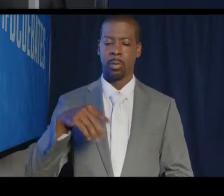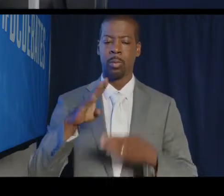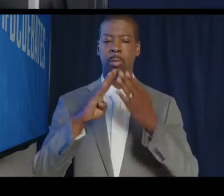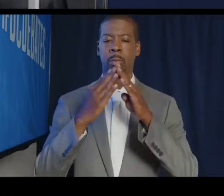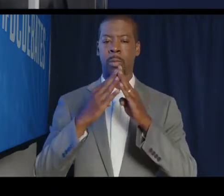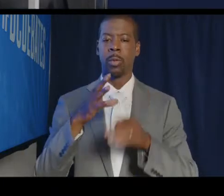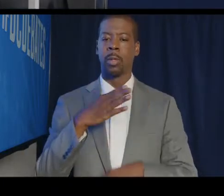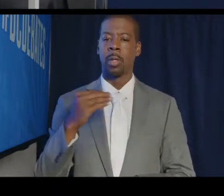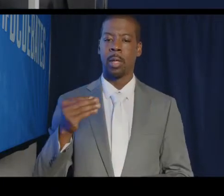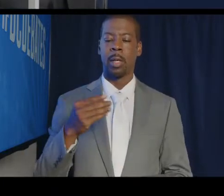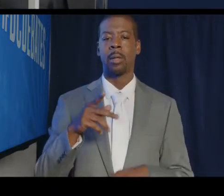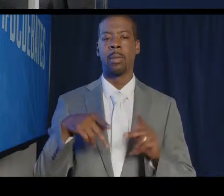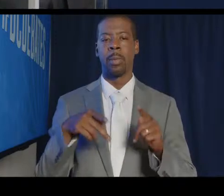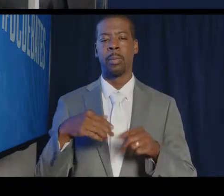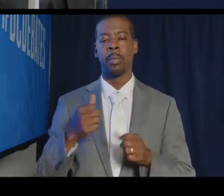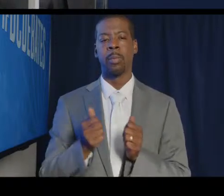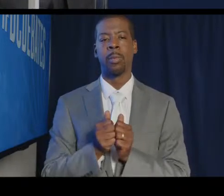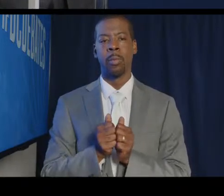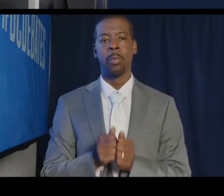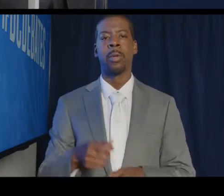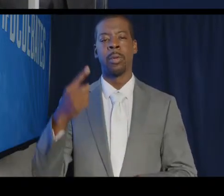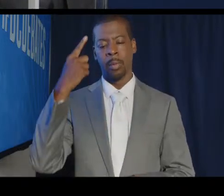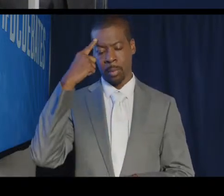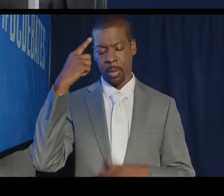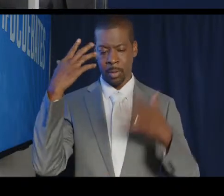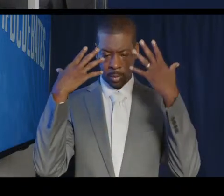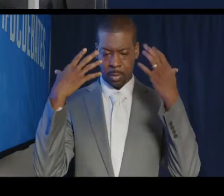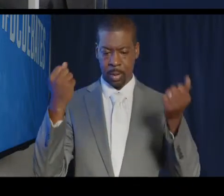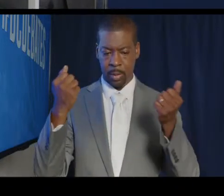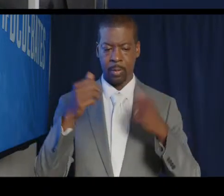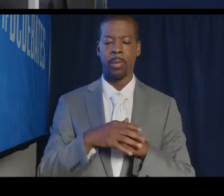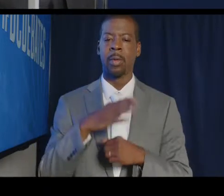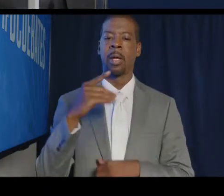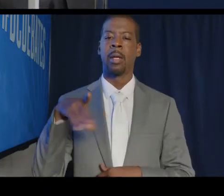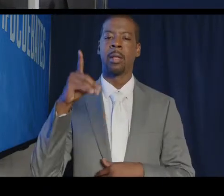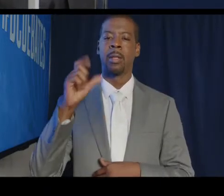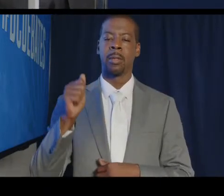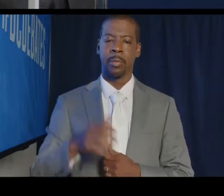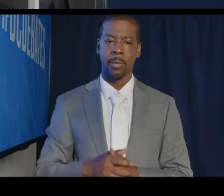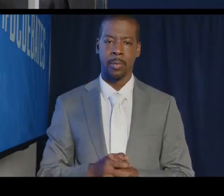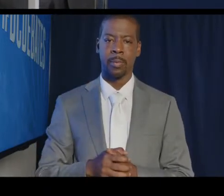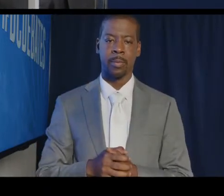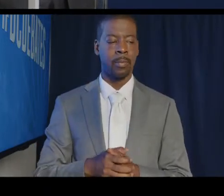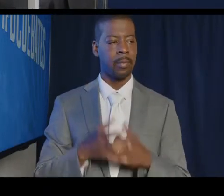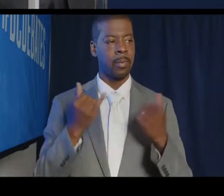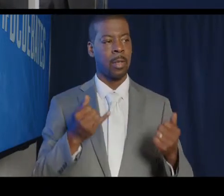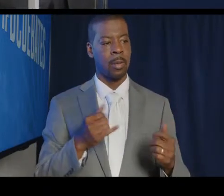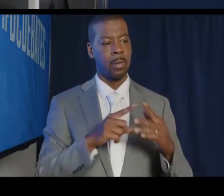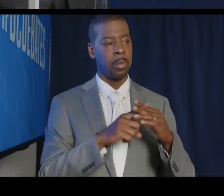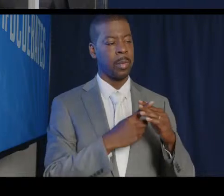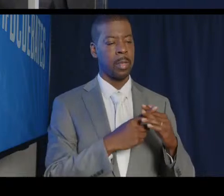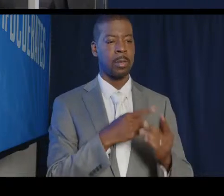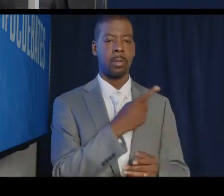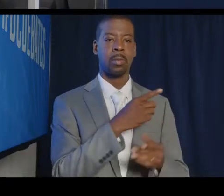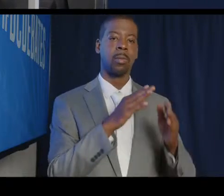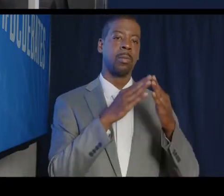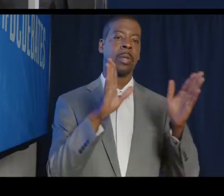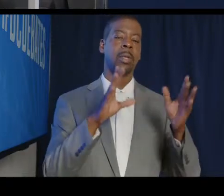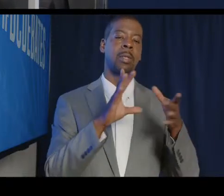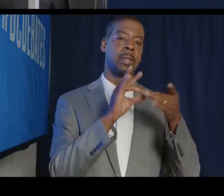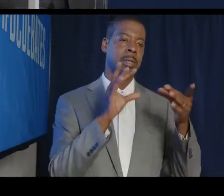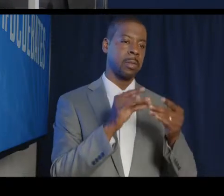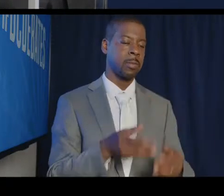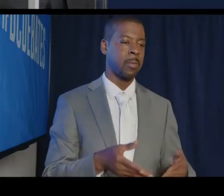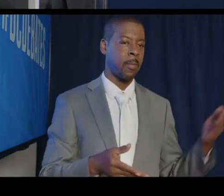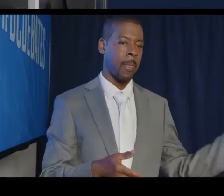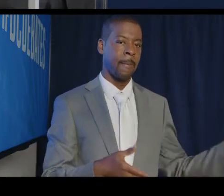challenges, the homeless, and more. And with that, let's jump into our opening statements. Darryl, I'm going to start with you. Thank you so much,